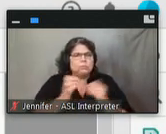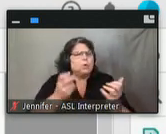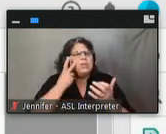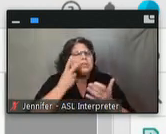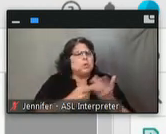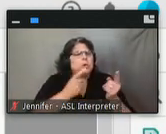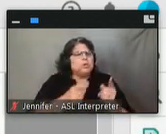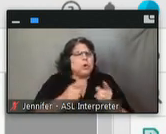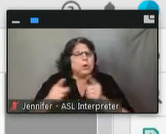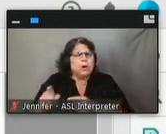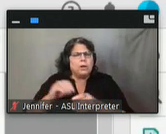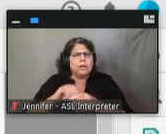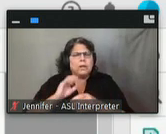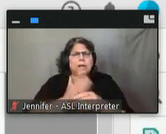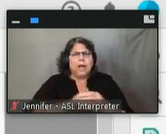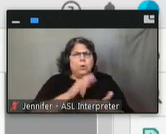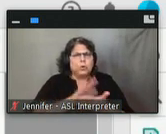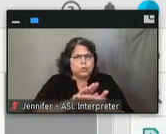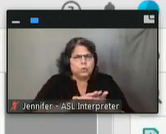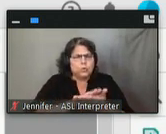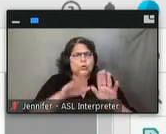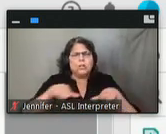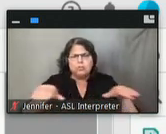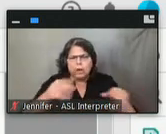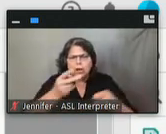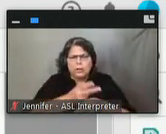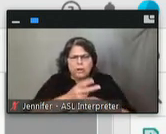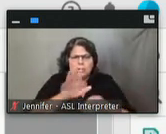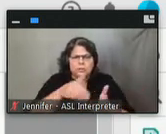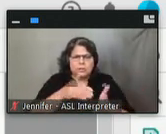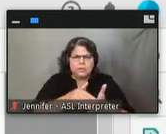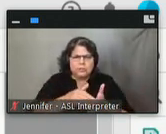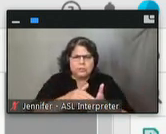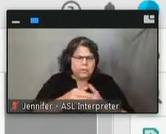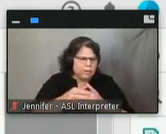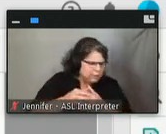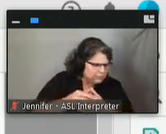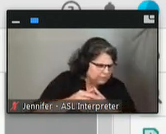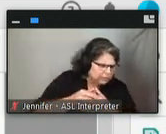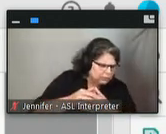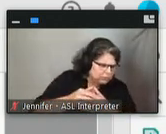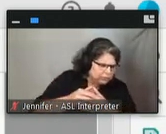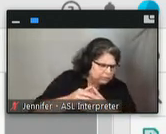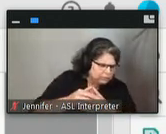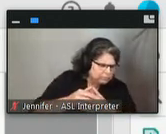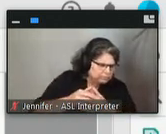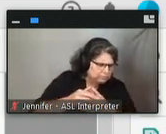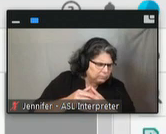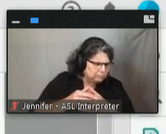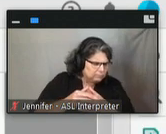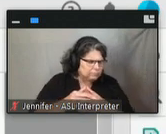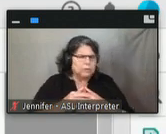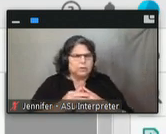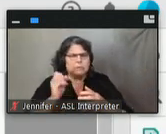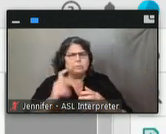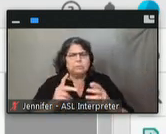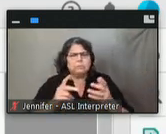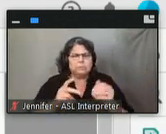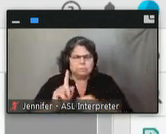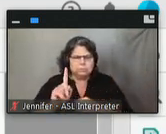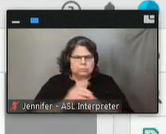on in our school and child care centers. So let me see if I can move this down just a